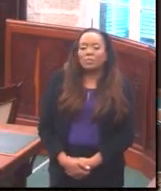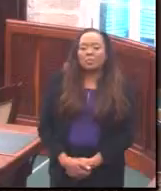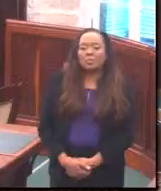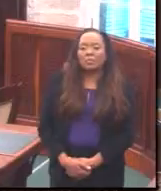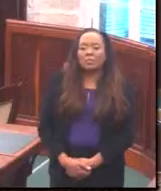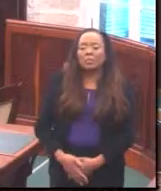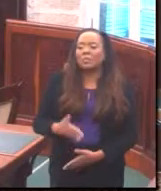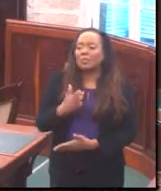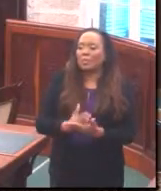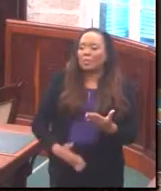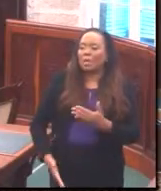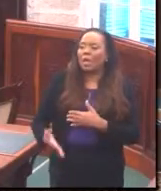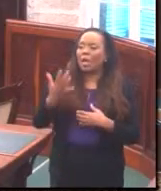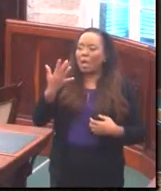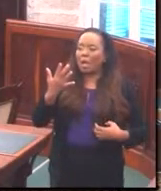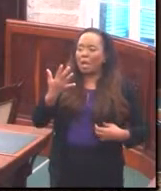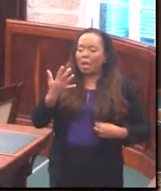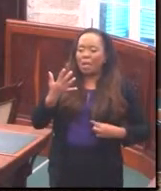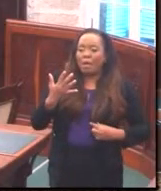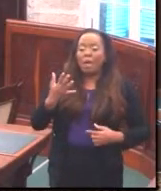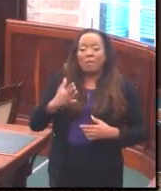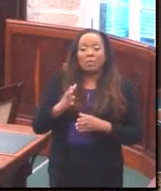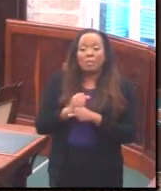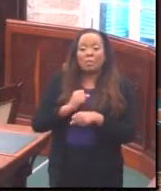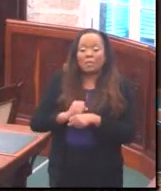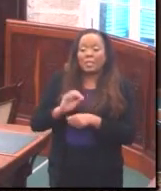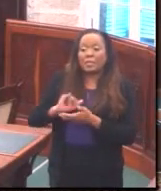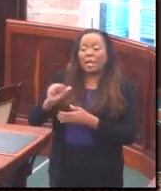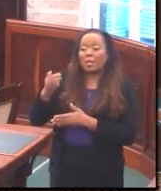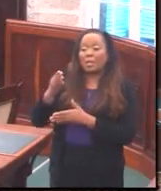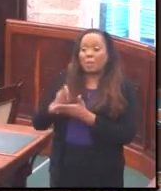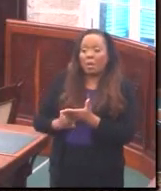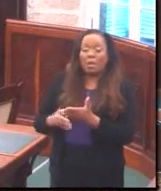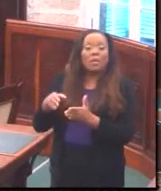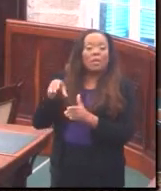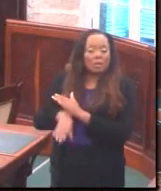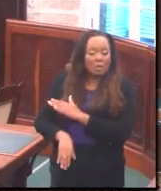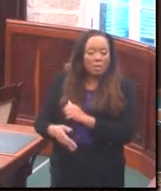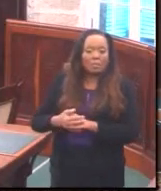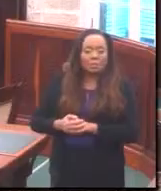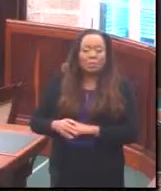at 52B a criminal offense. But 52B then gave